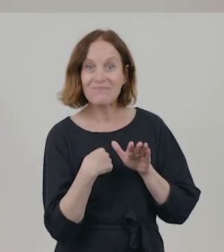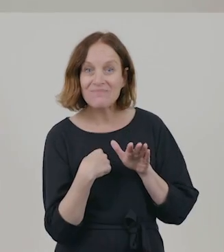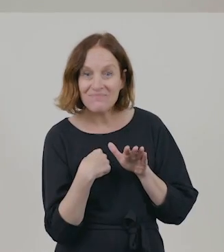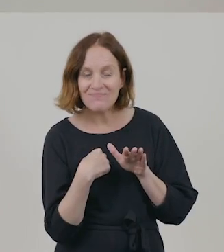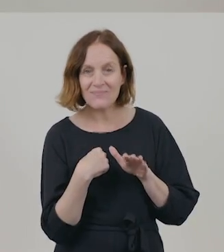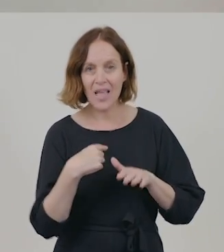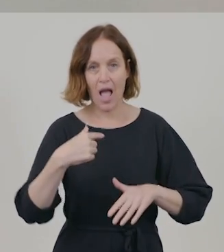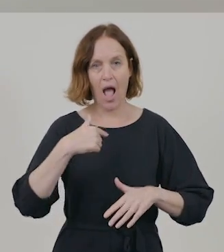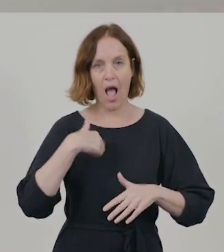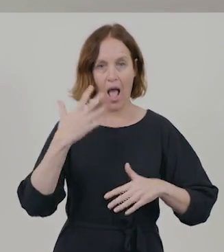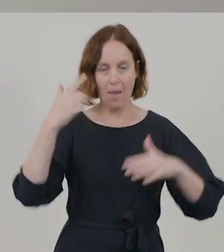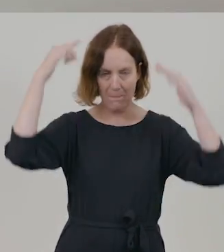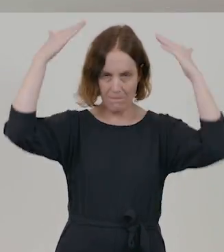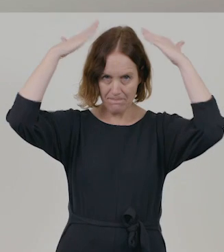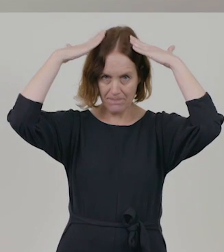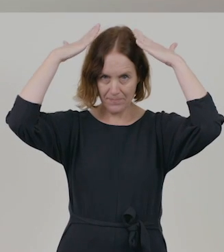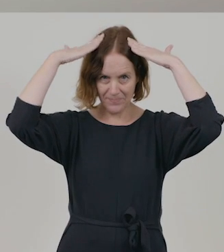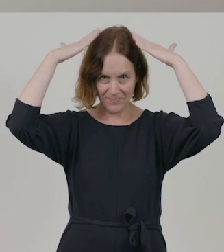I am pulling.